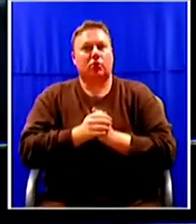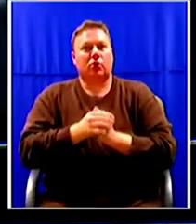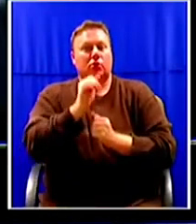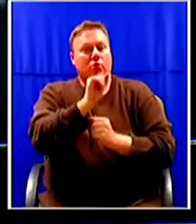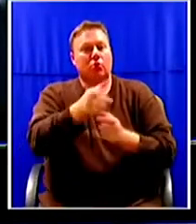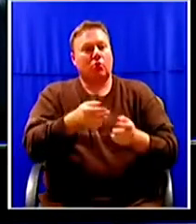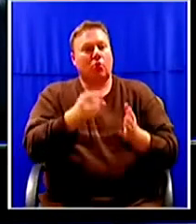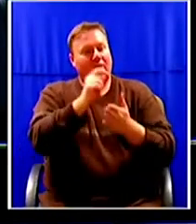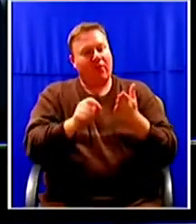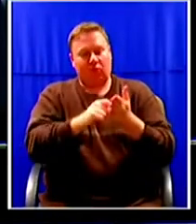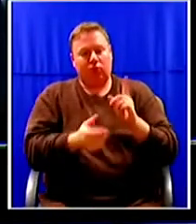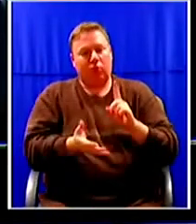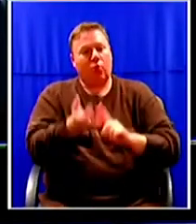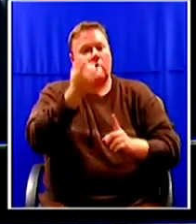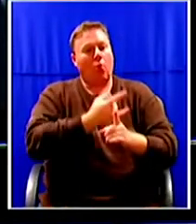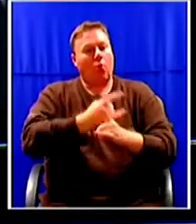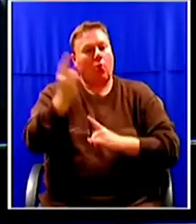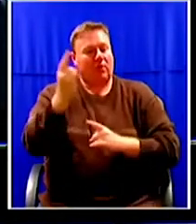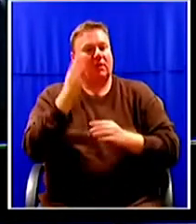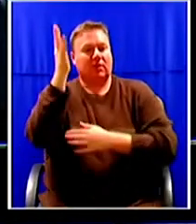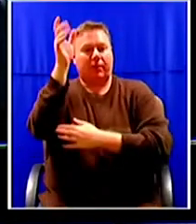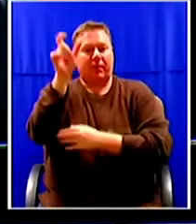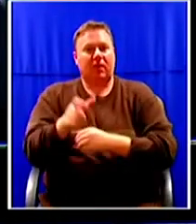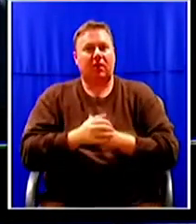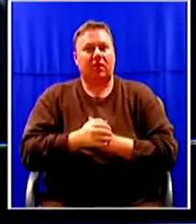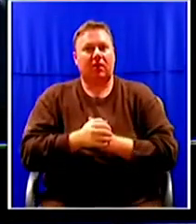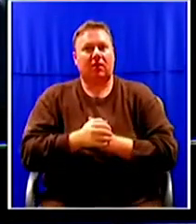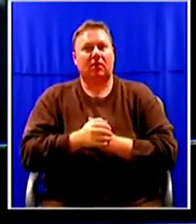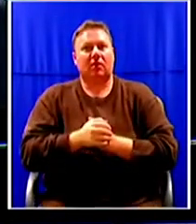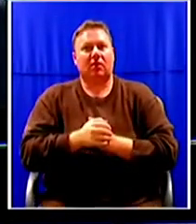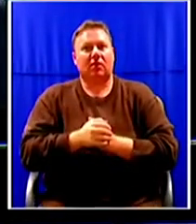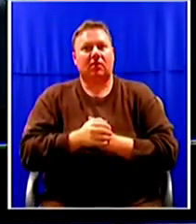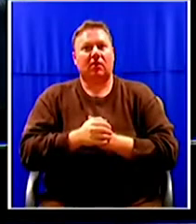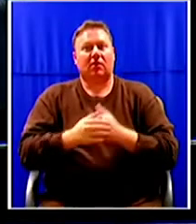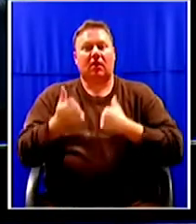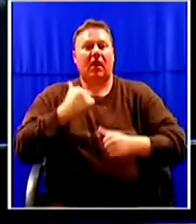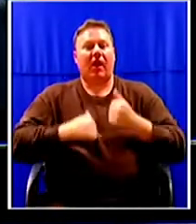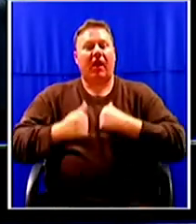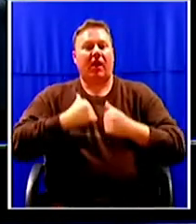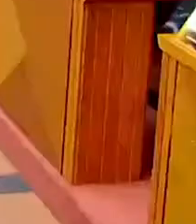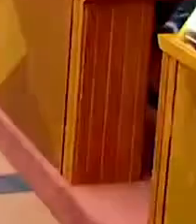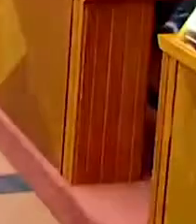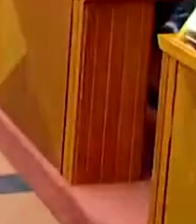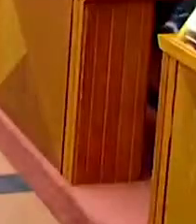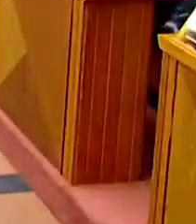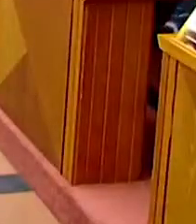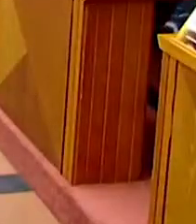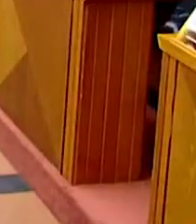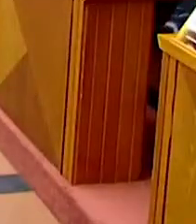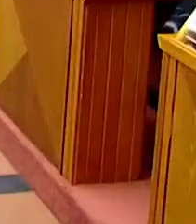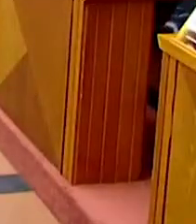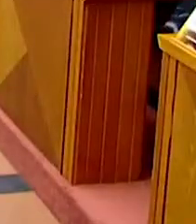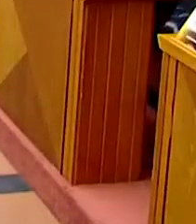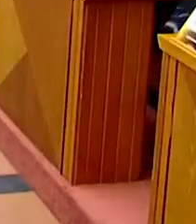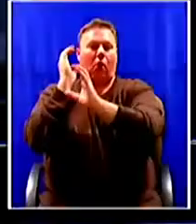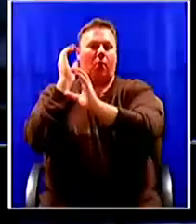Speaker. I now call upon the Acting Sergeant of Arms to conduct the Honorable